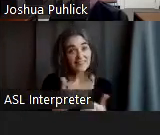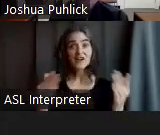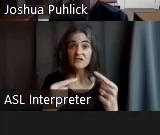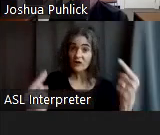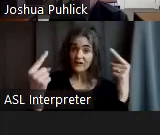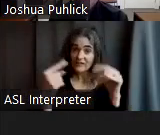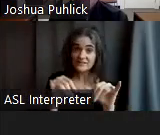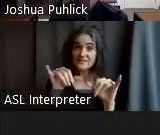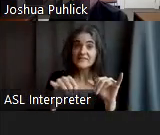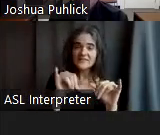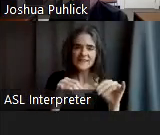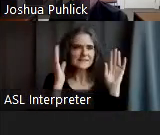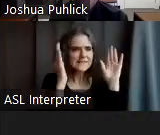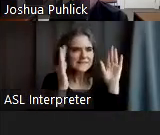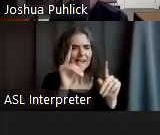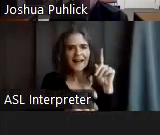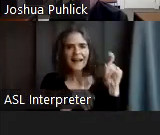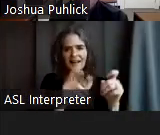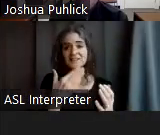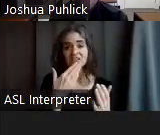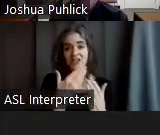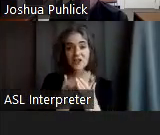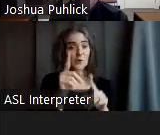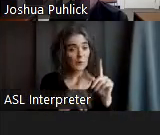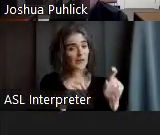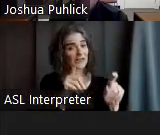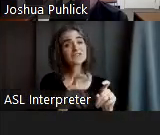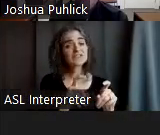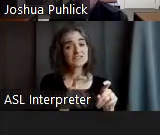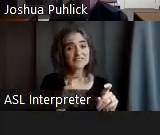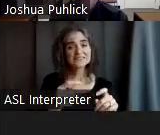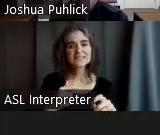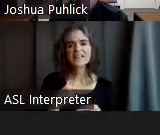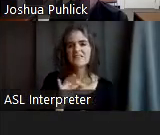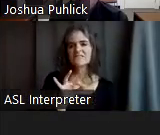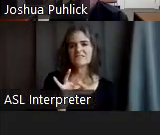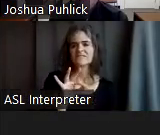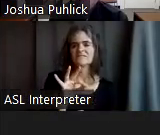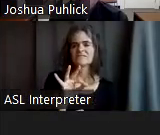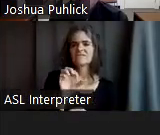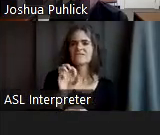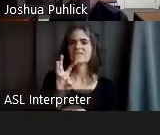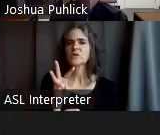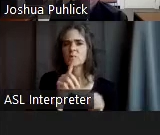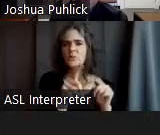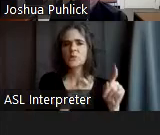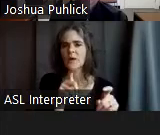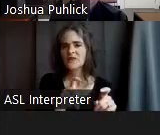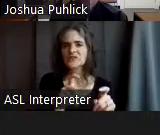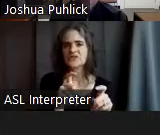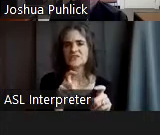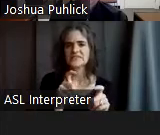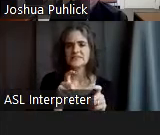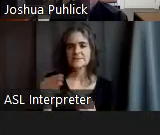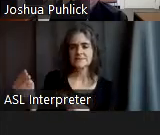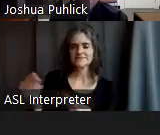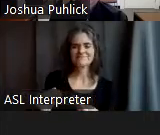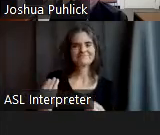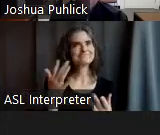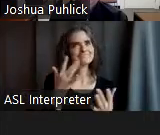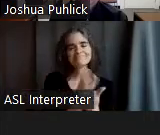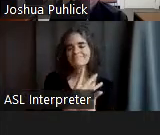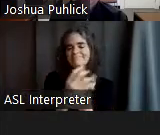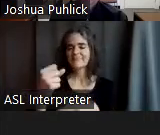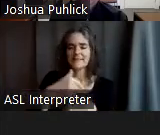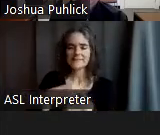staying attentive and asking really good questions throughout. I have just a few questions that have come in that we don't have time for right now.